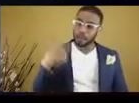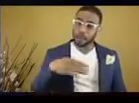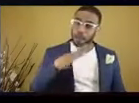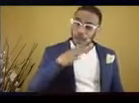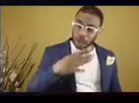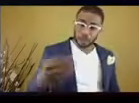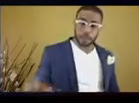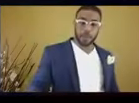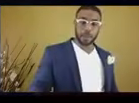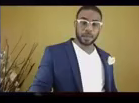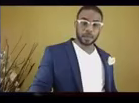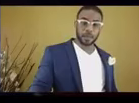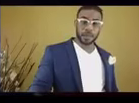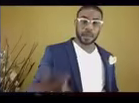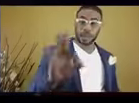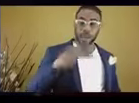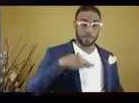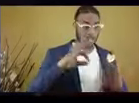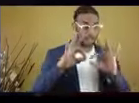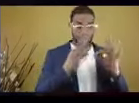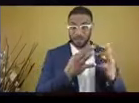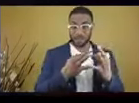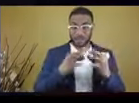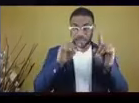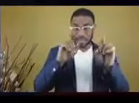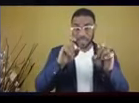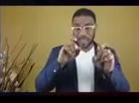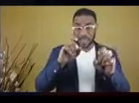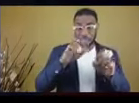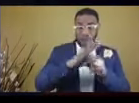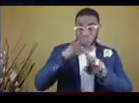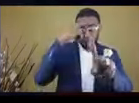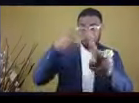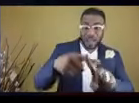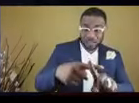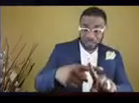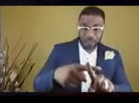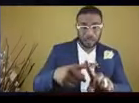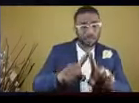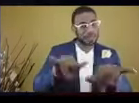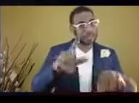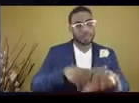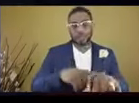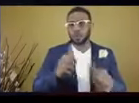and 9 of my relatives tested COVID positive at the same time,